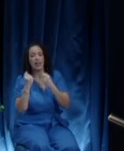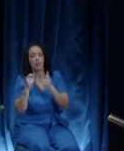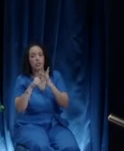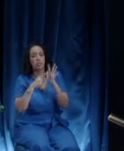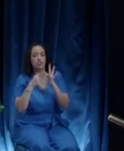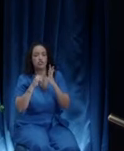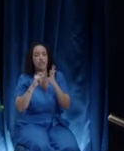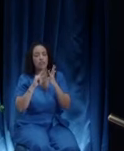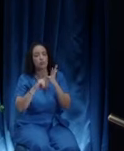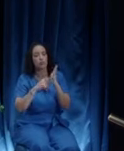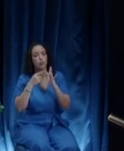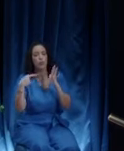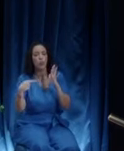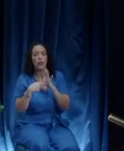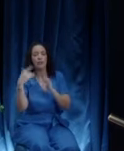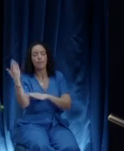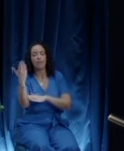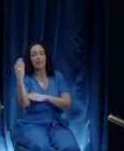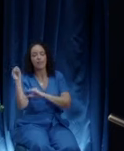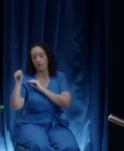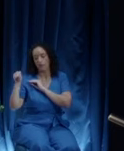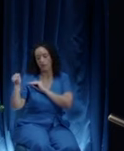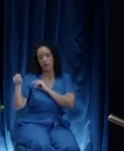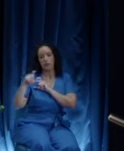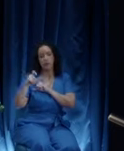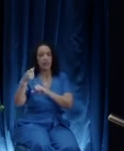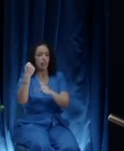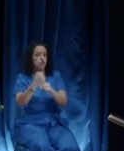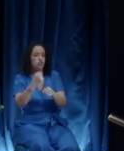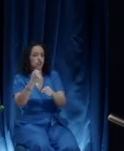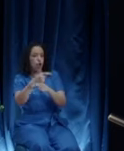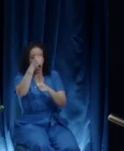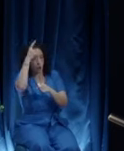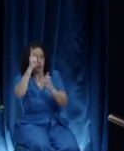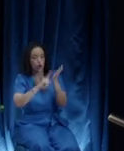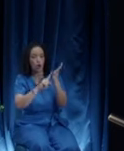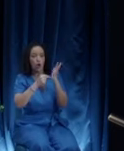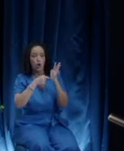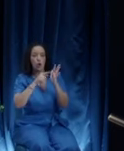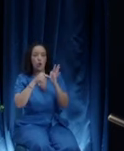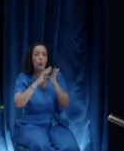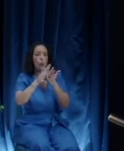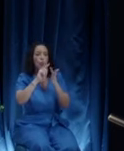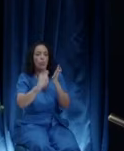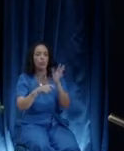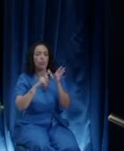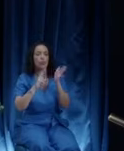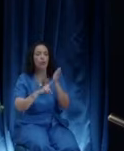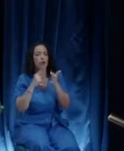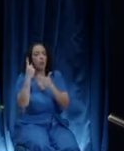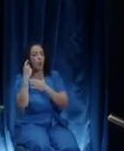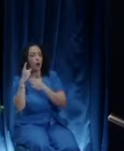had in disguise, basically. She still had a German Lutheran one, and she had an Anglican one, and they're all, you know, and when she's dying, it's a